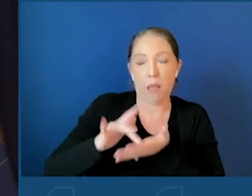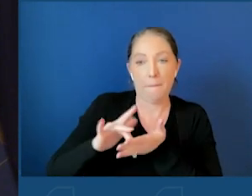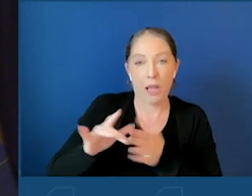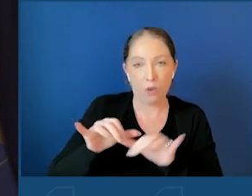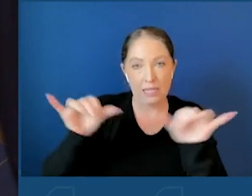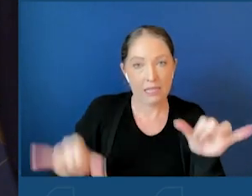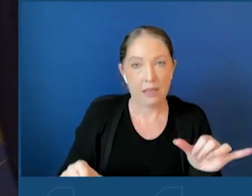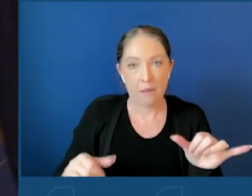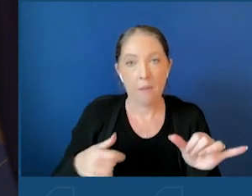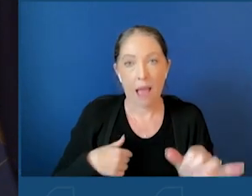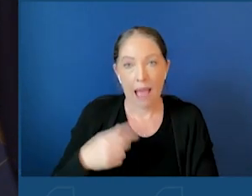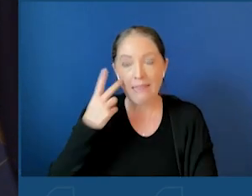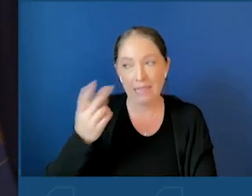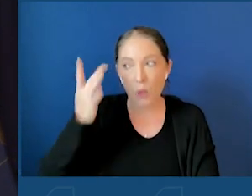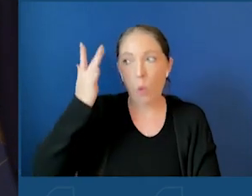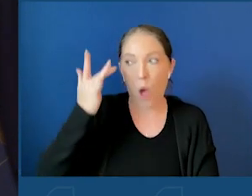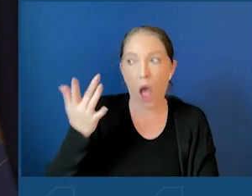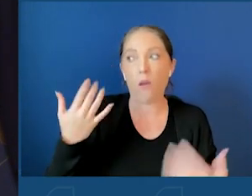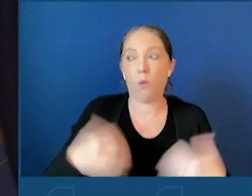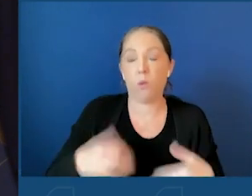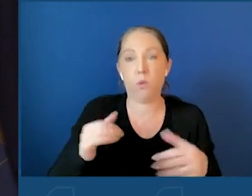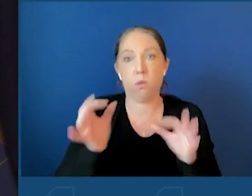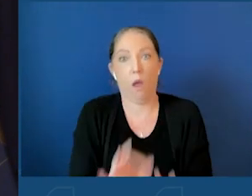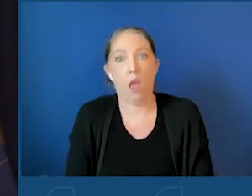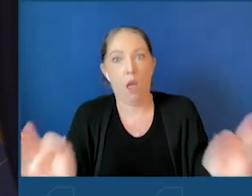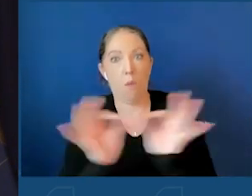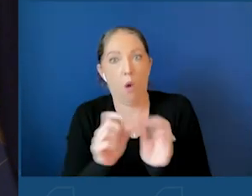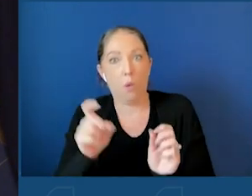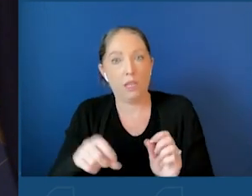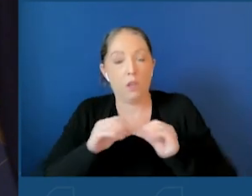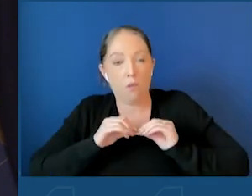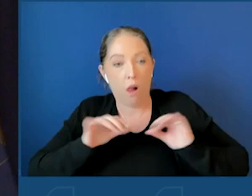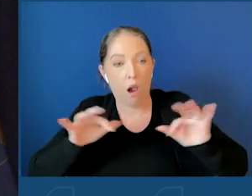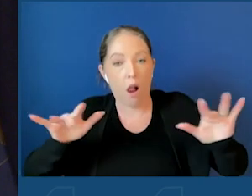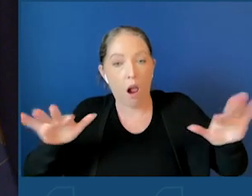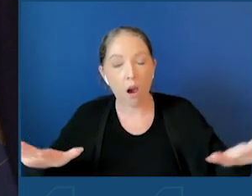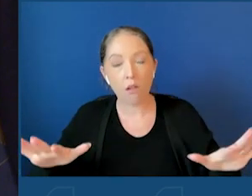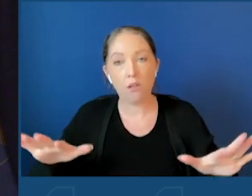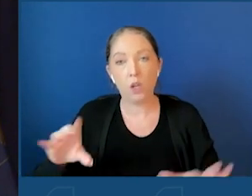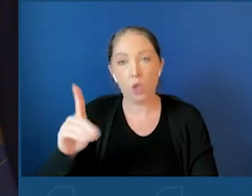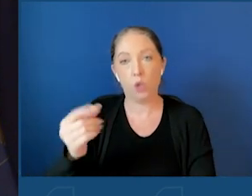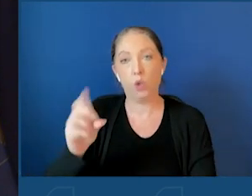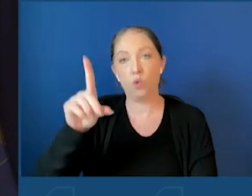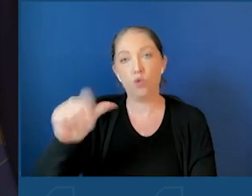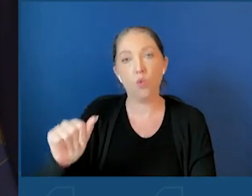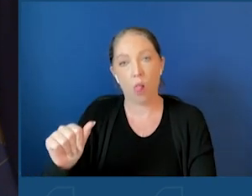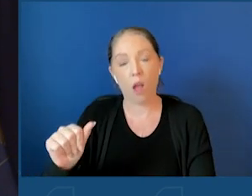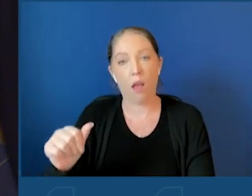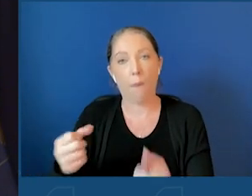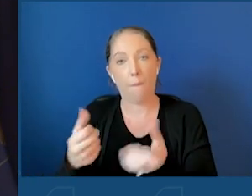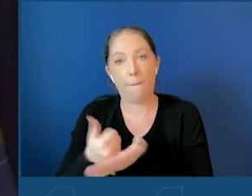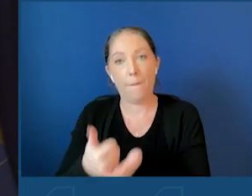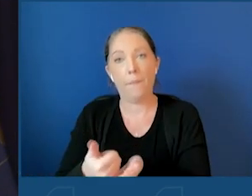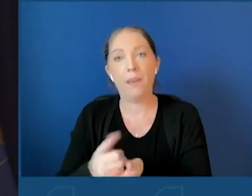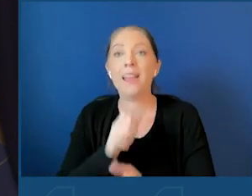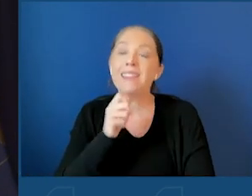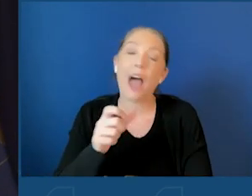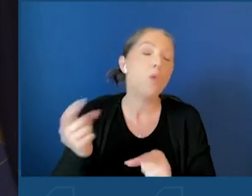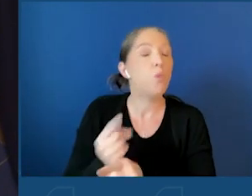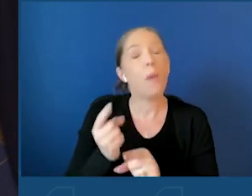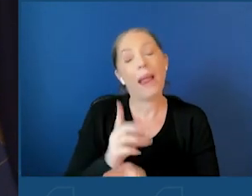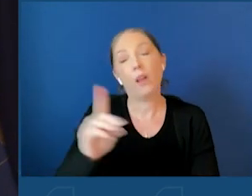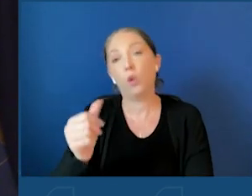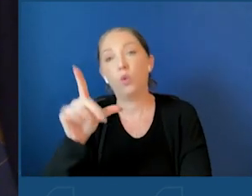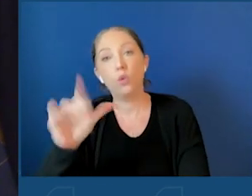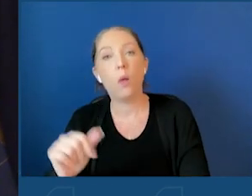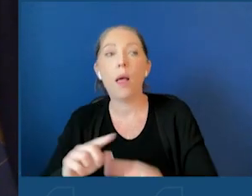see why it's so important that we need to expand doula coverage here in New York State. And not just regular doula coverage, but we need to make sure there's